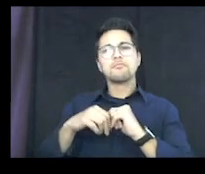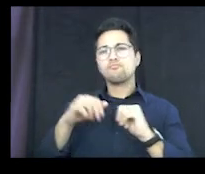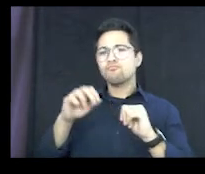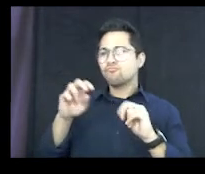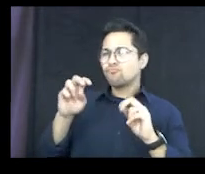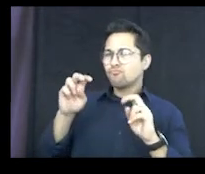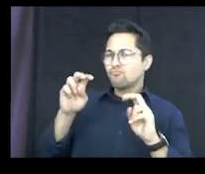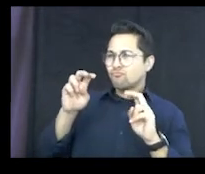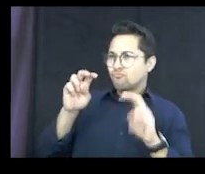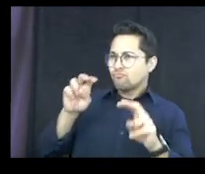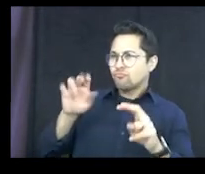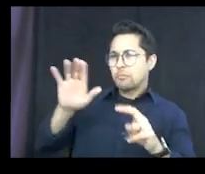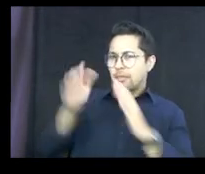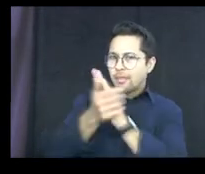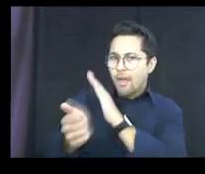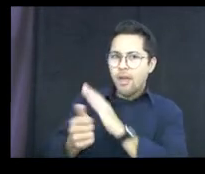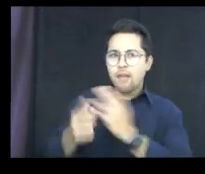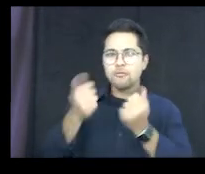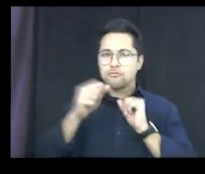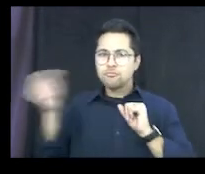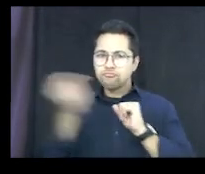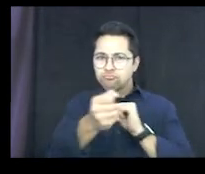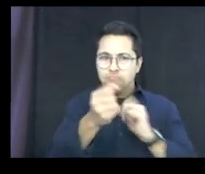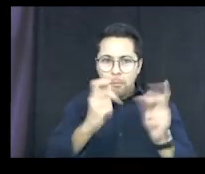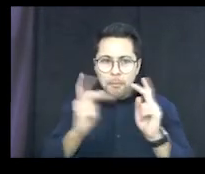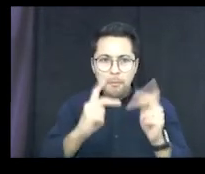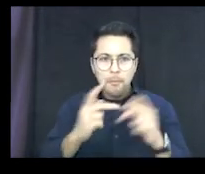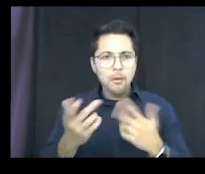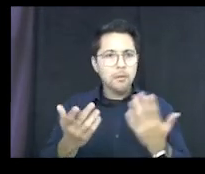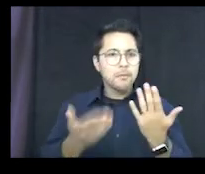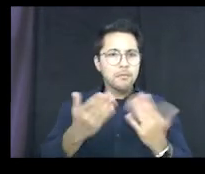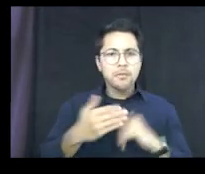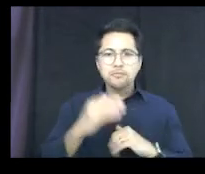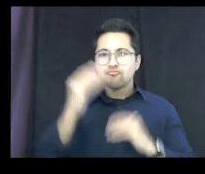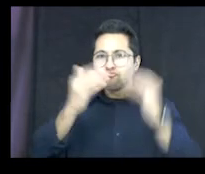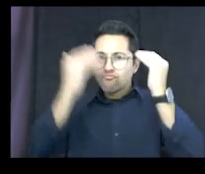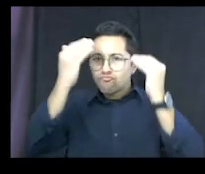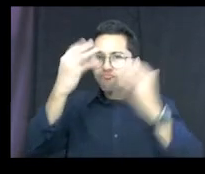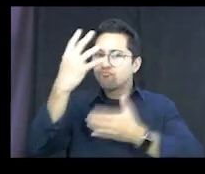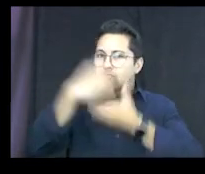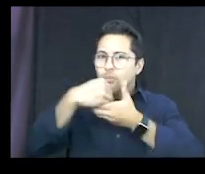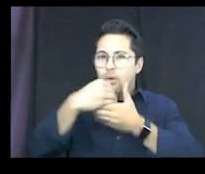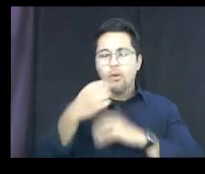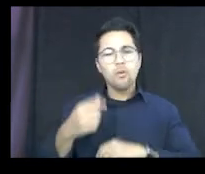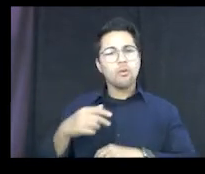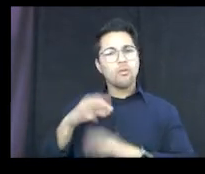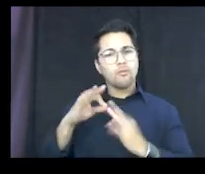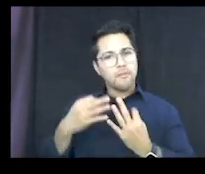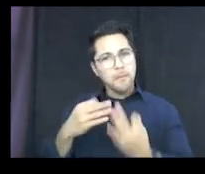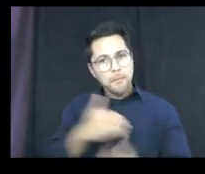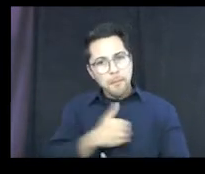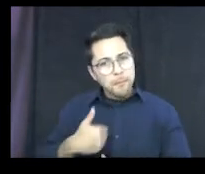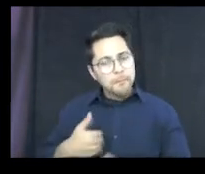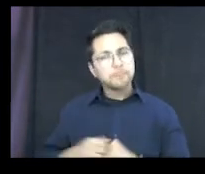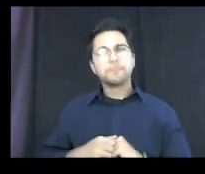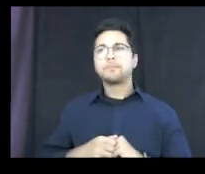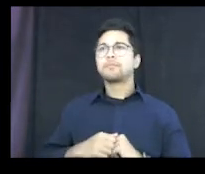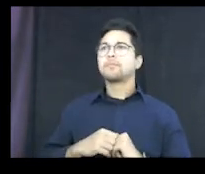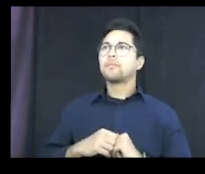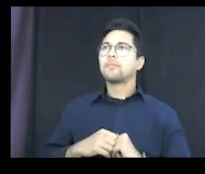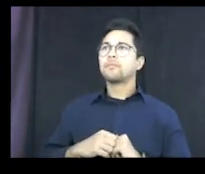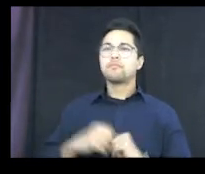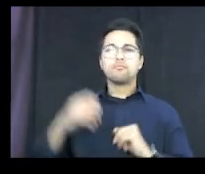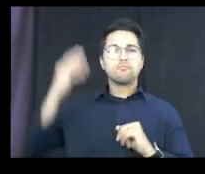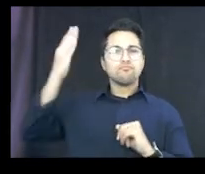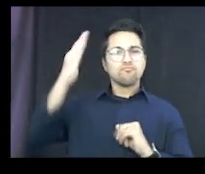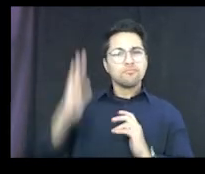their talents, and then bringing in people, whether that's an autistic adult or a family member or a